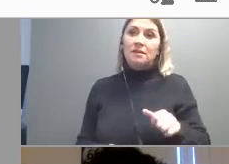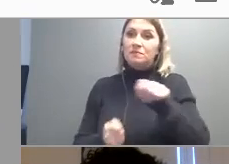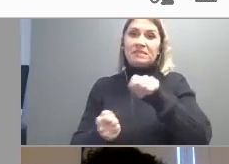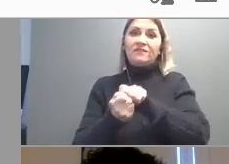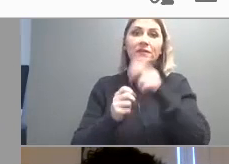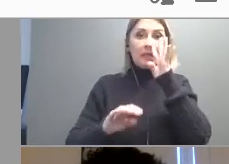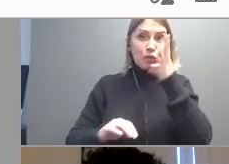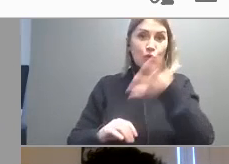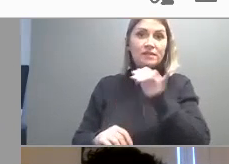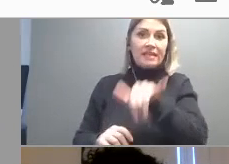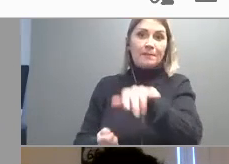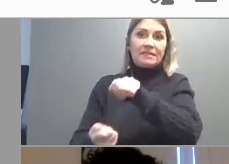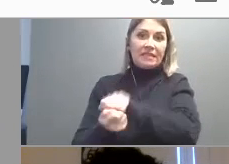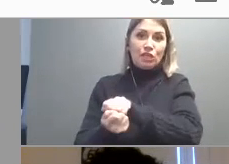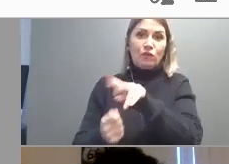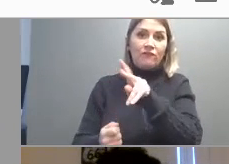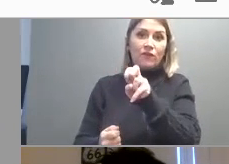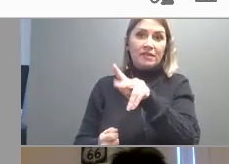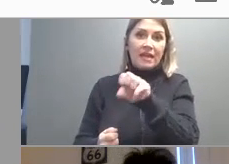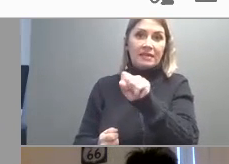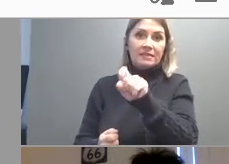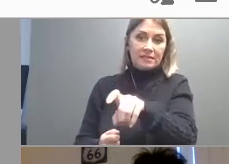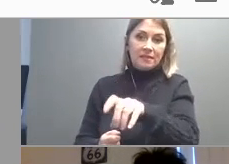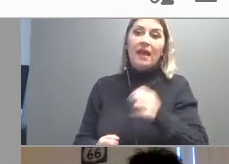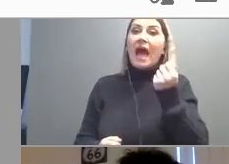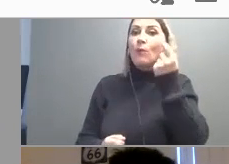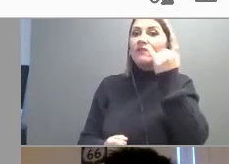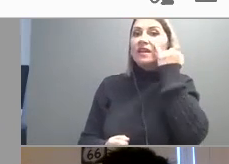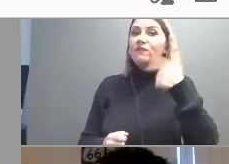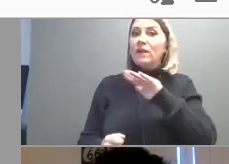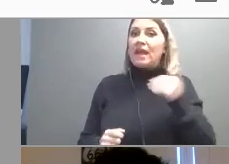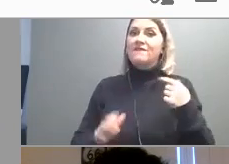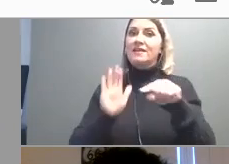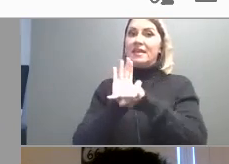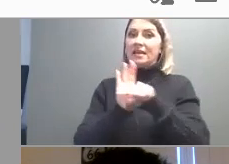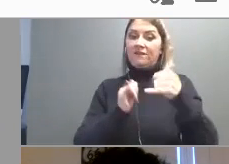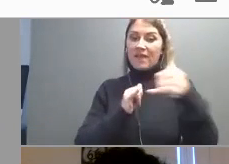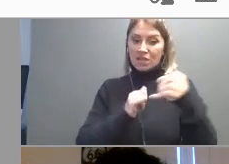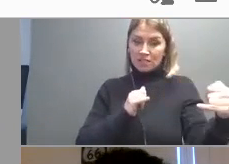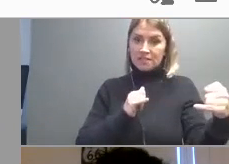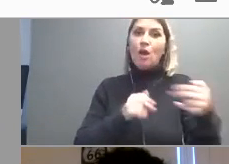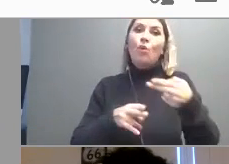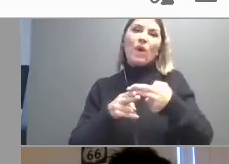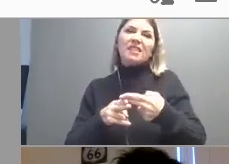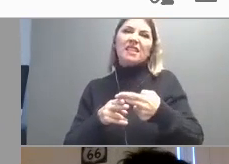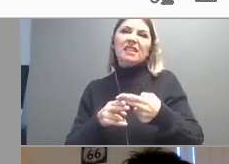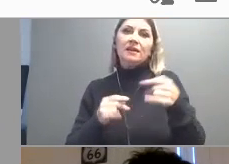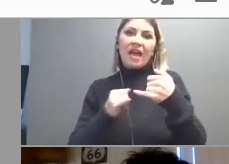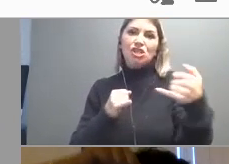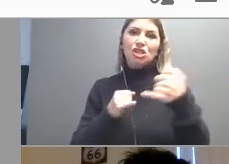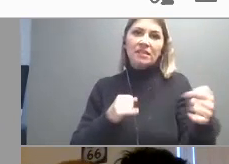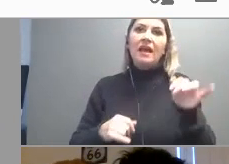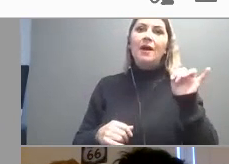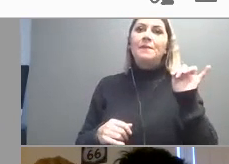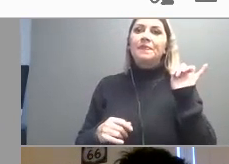ignores that particular vertex. However, if we have negative edges or negative weighted edges, it could be that once